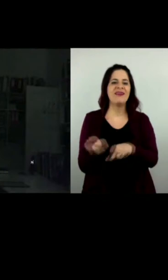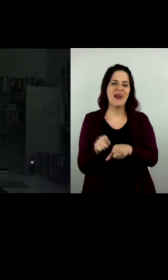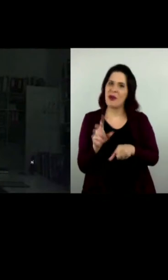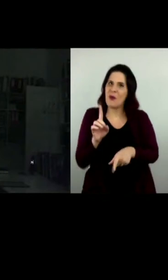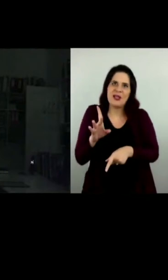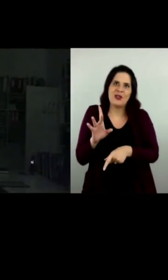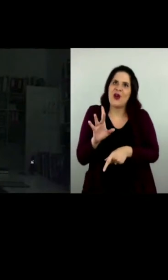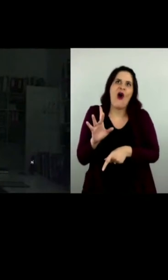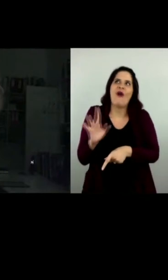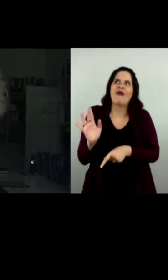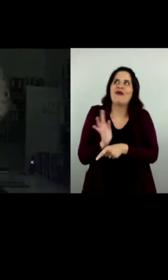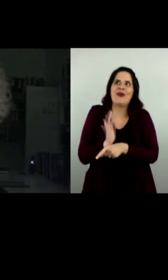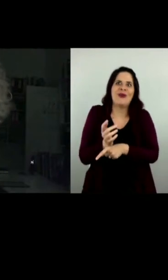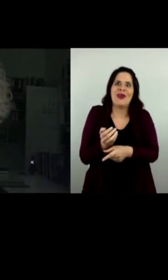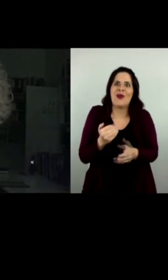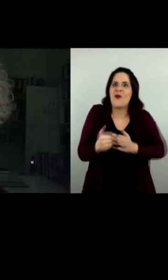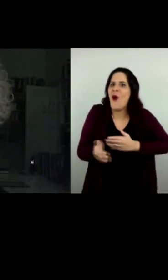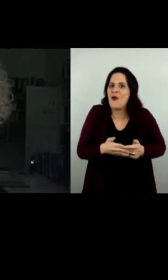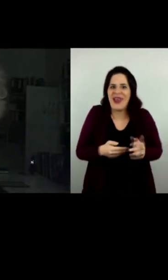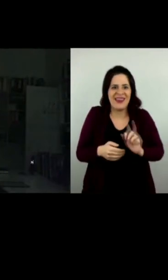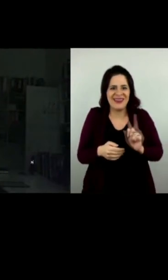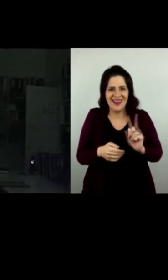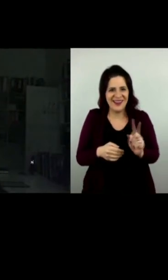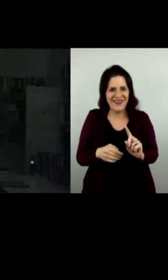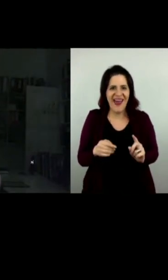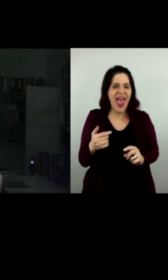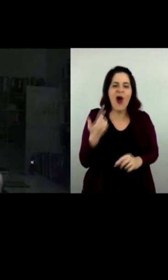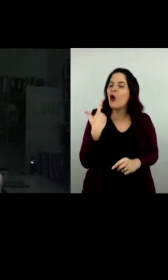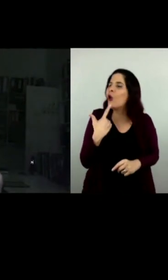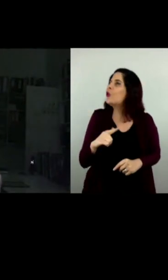it goes beyond that. It's a brilliant, another brilliant essay on